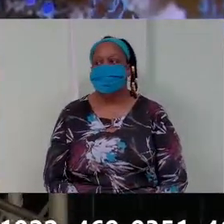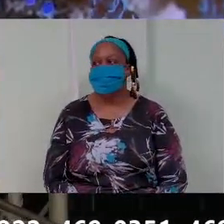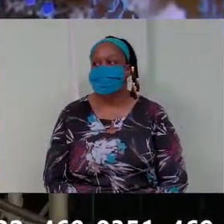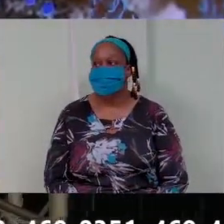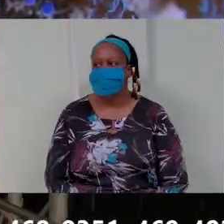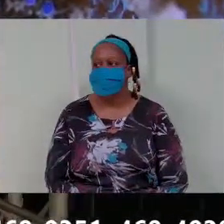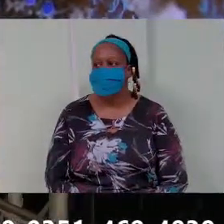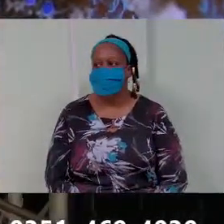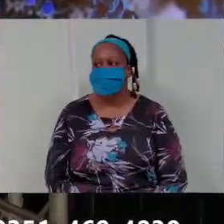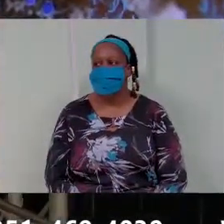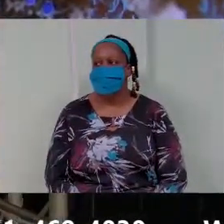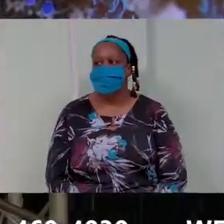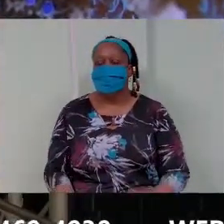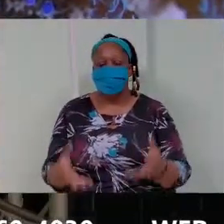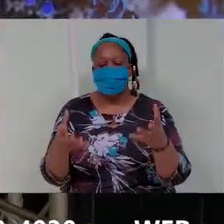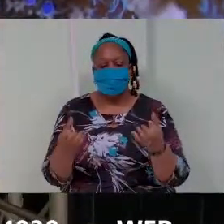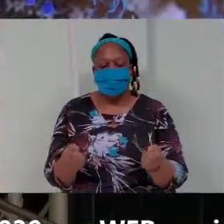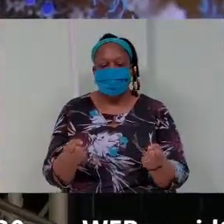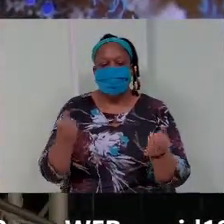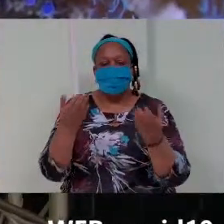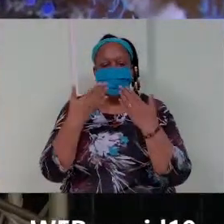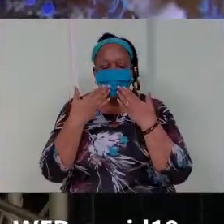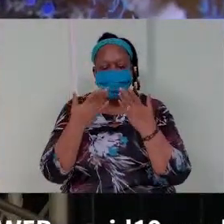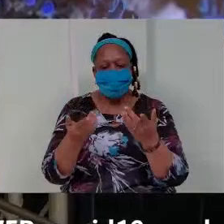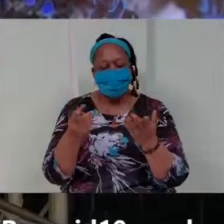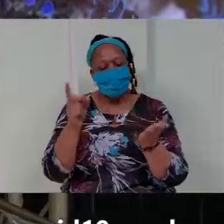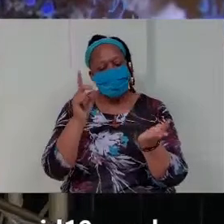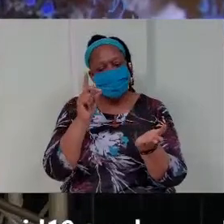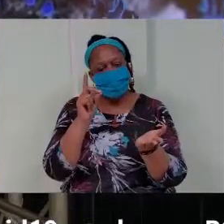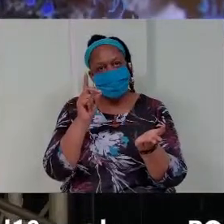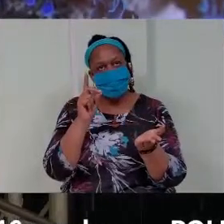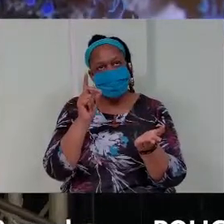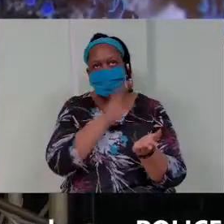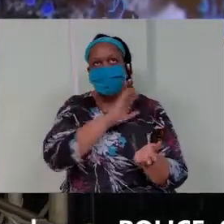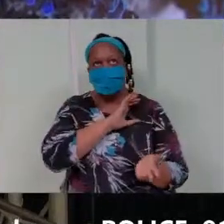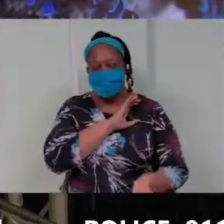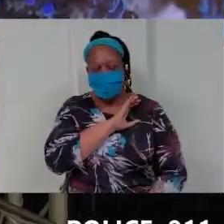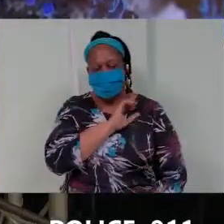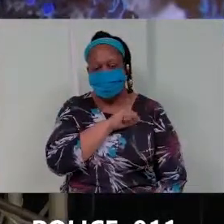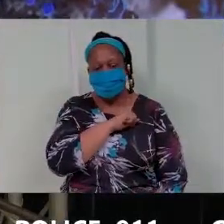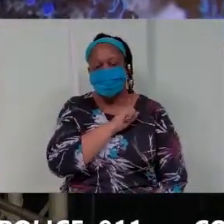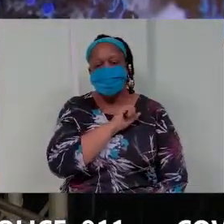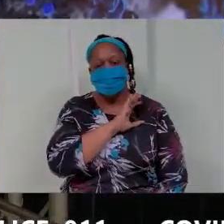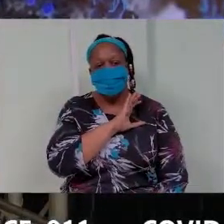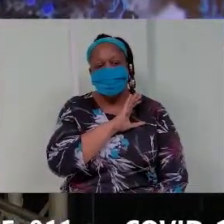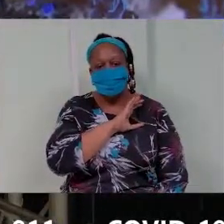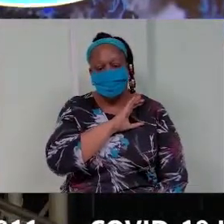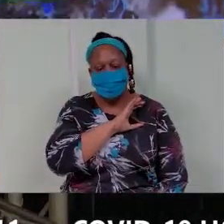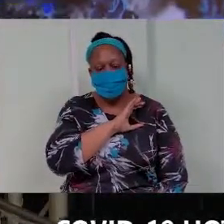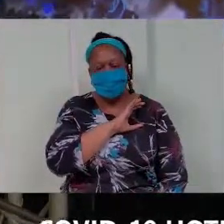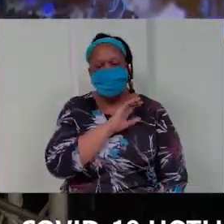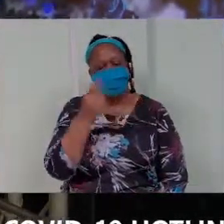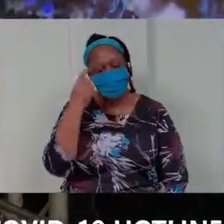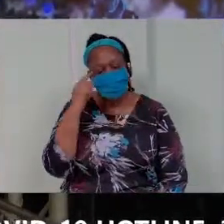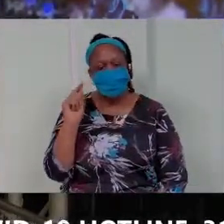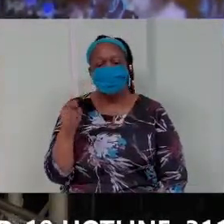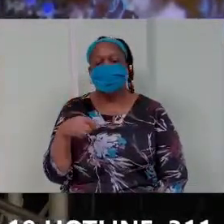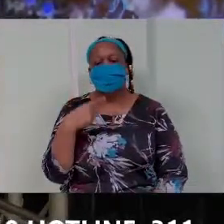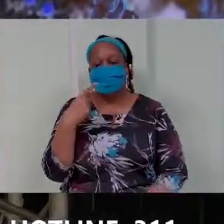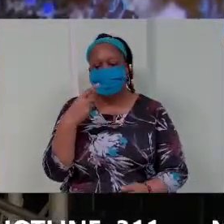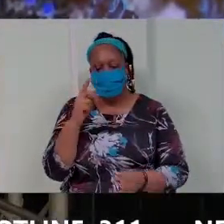question. I want to thank Superintendent Cromwell Henry, Divisional Commander for District A, for